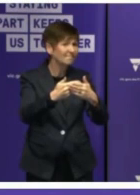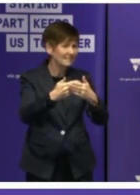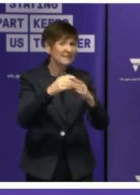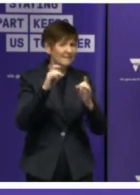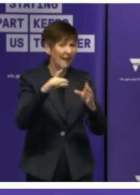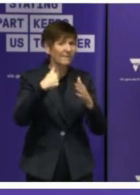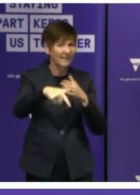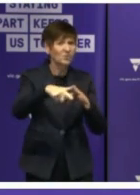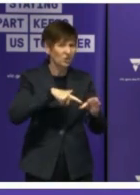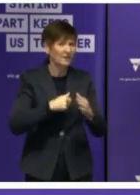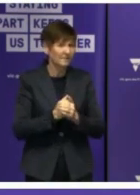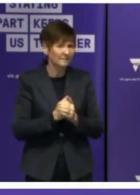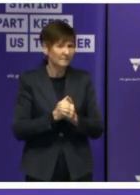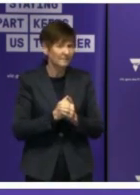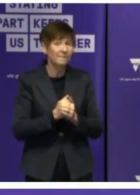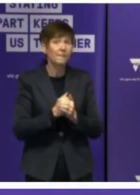increase of